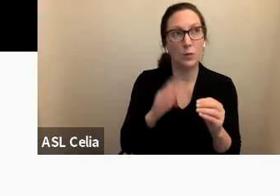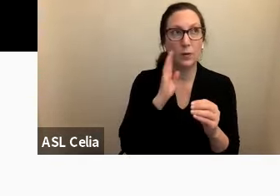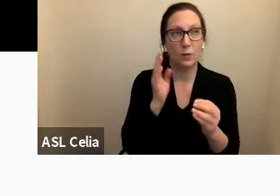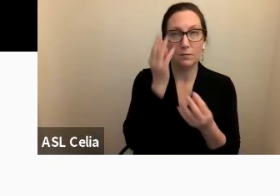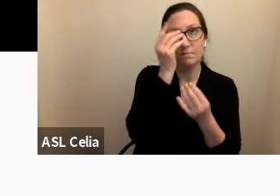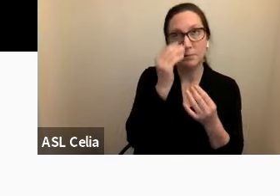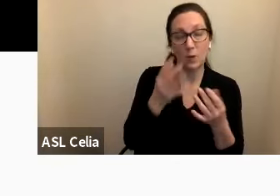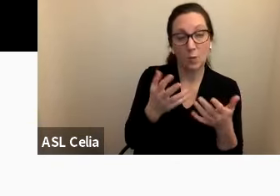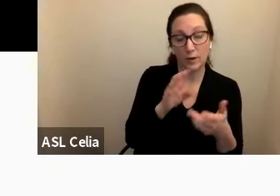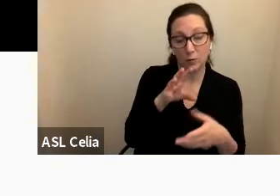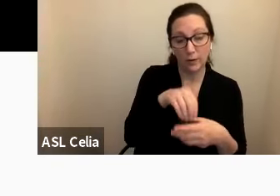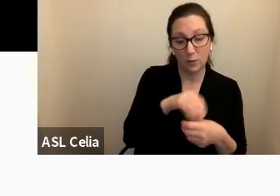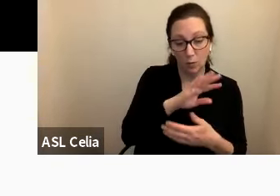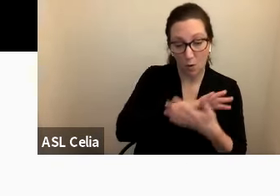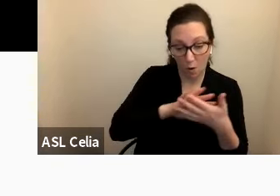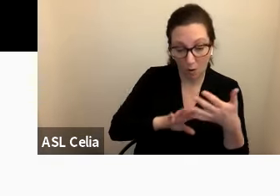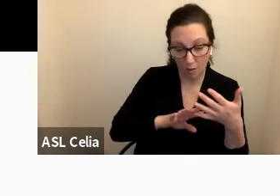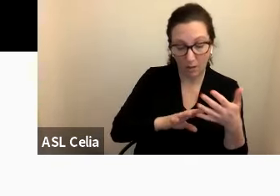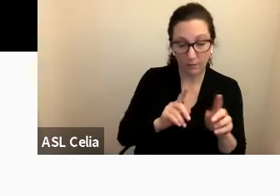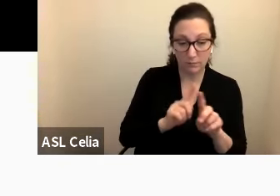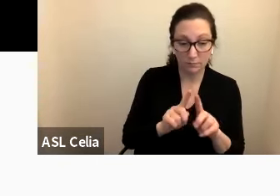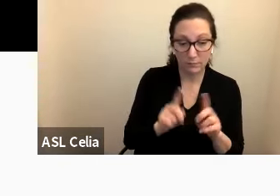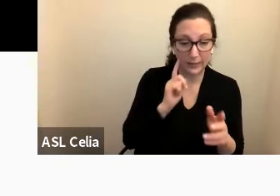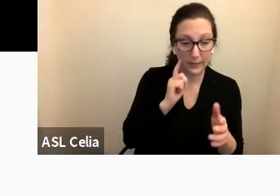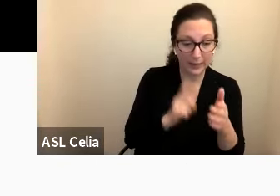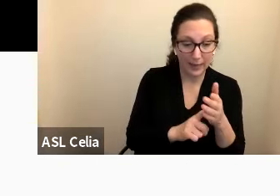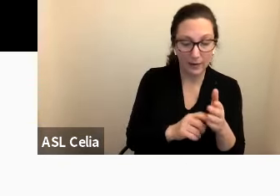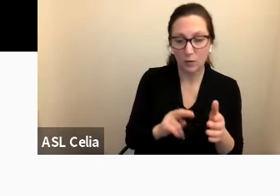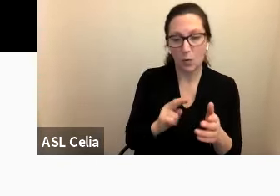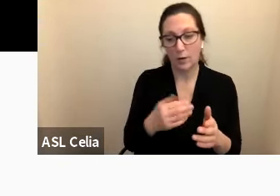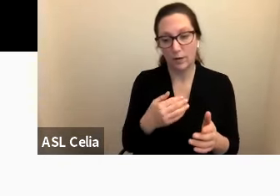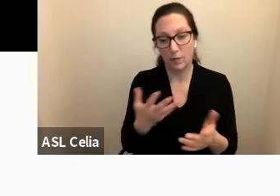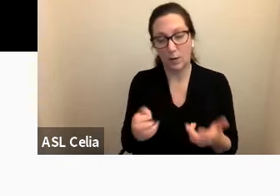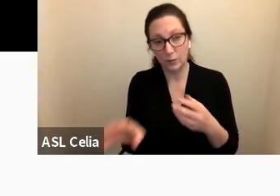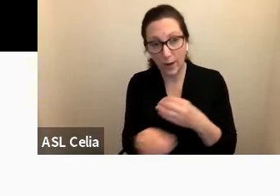indicators? Is there a different indicator of interest?